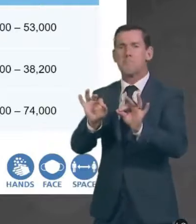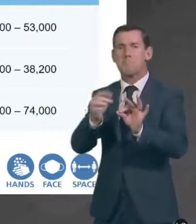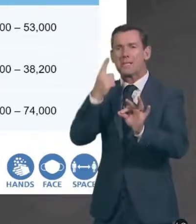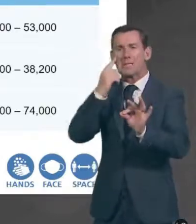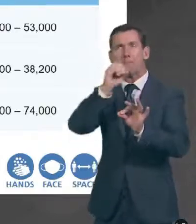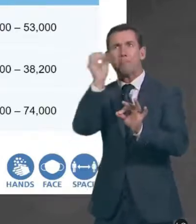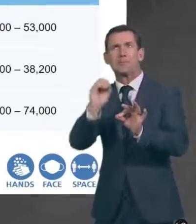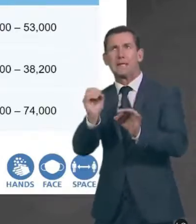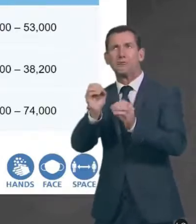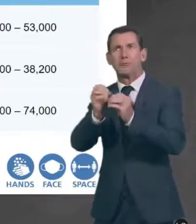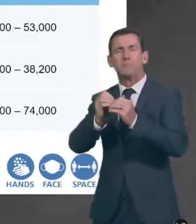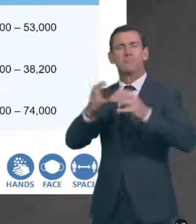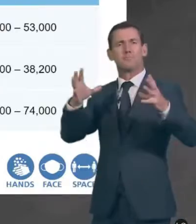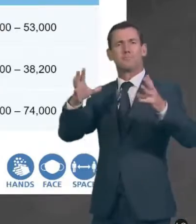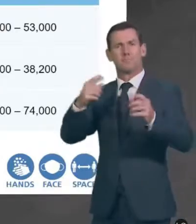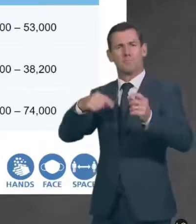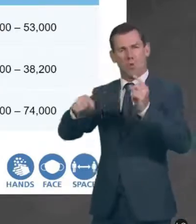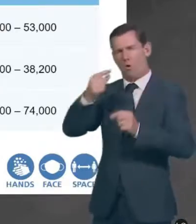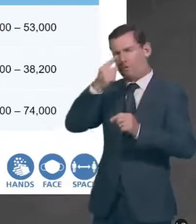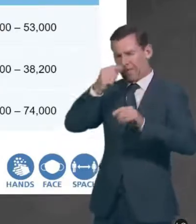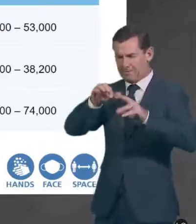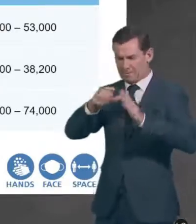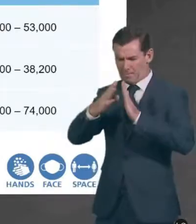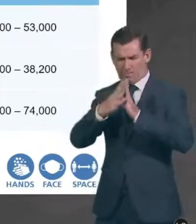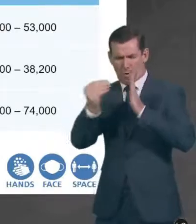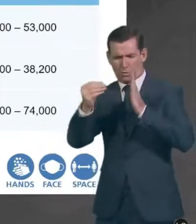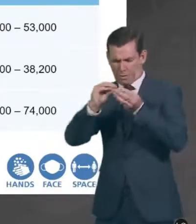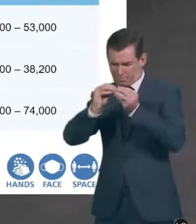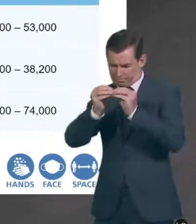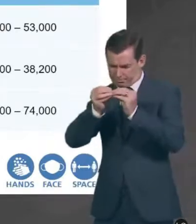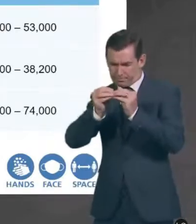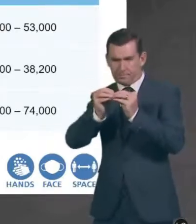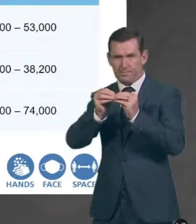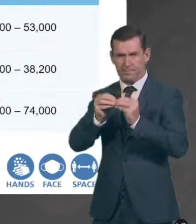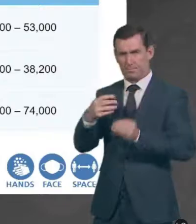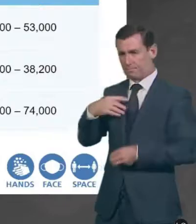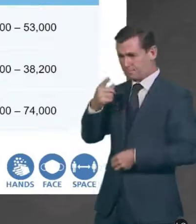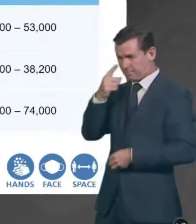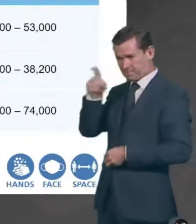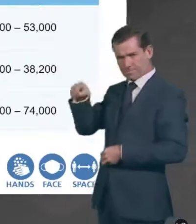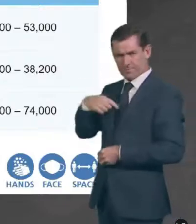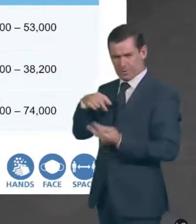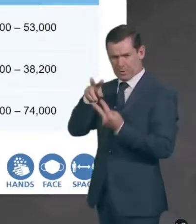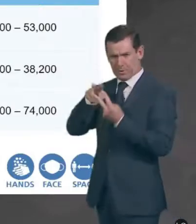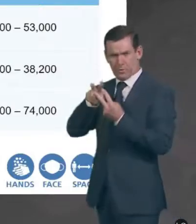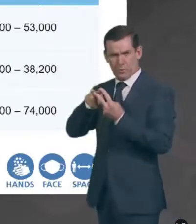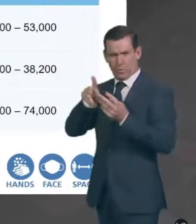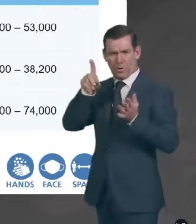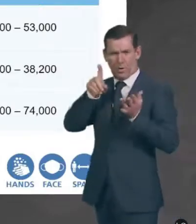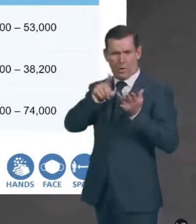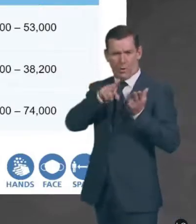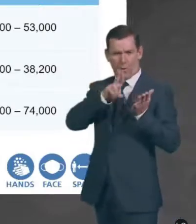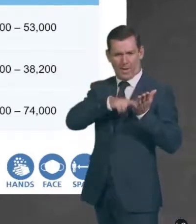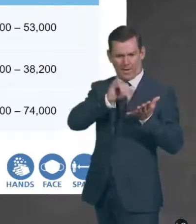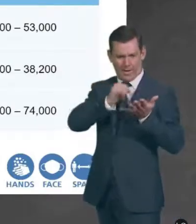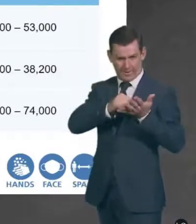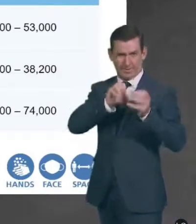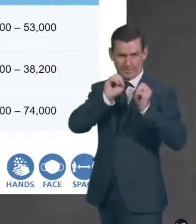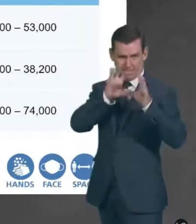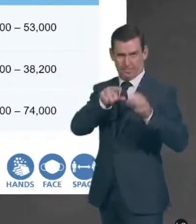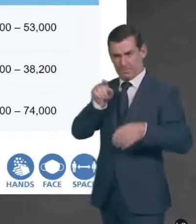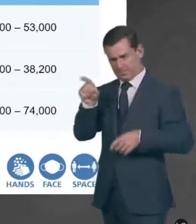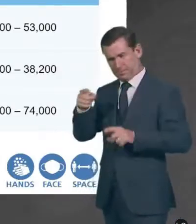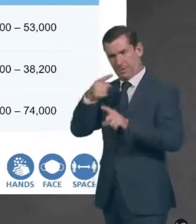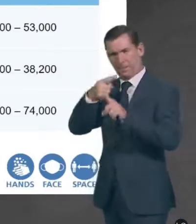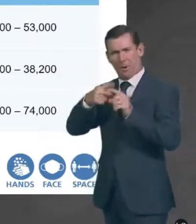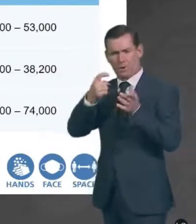as well. And here are some of the results from two of the big studies, the ONS study, which I've talked about, and the REACT study, which is also a